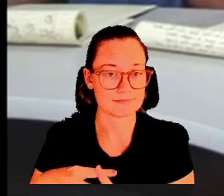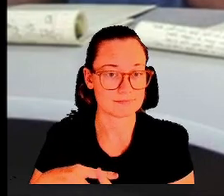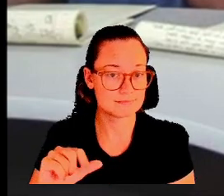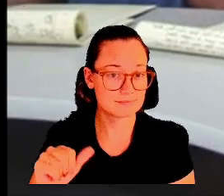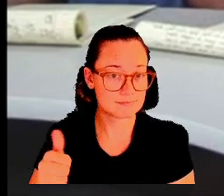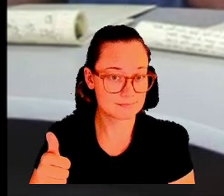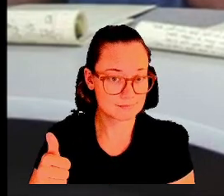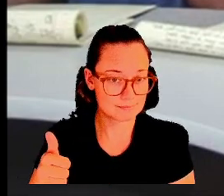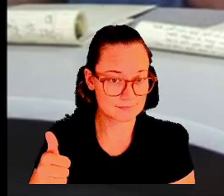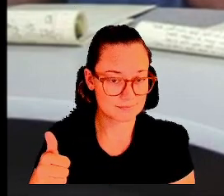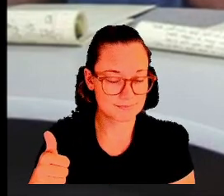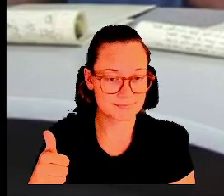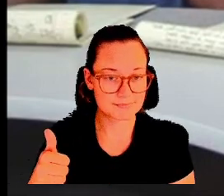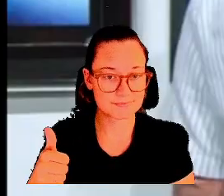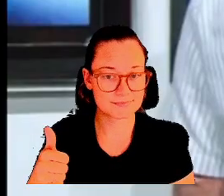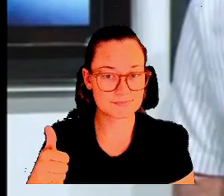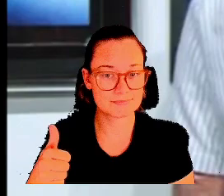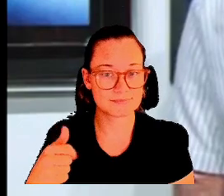plus 10